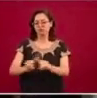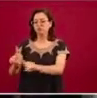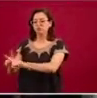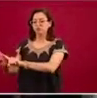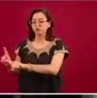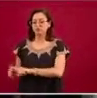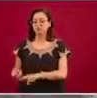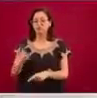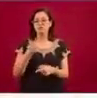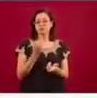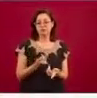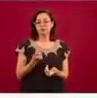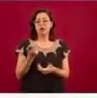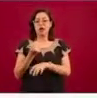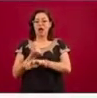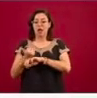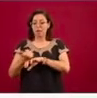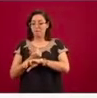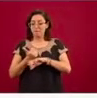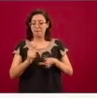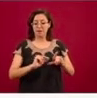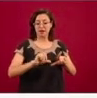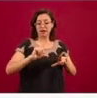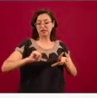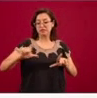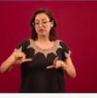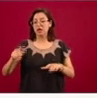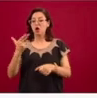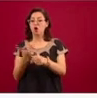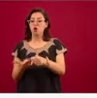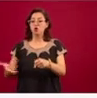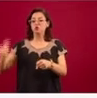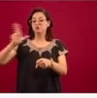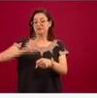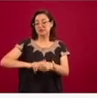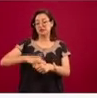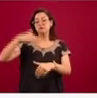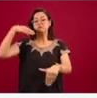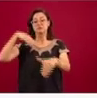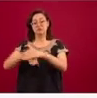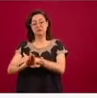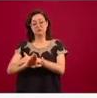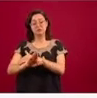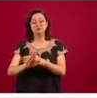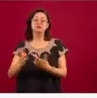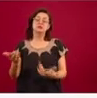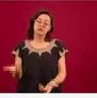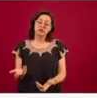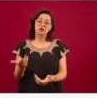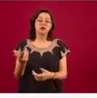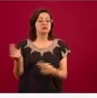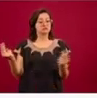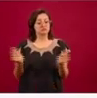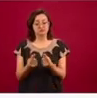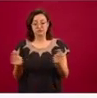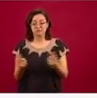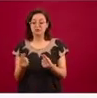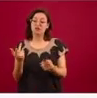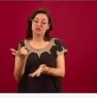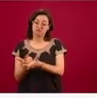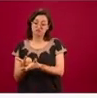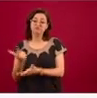into account the proportion between inpatients and outpatients. As you know, the yellow bars are those patients